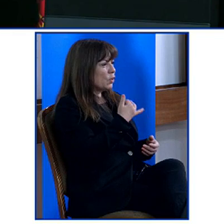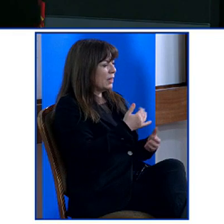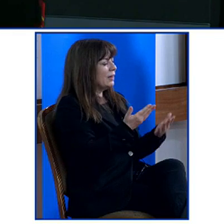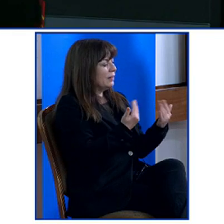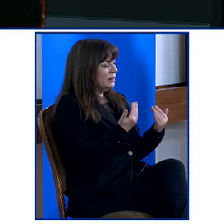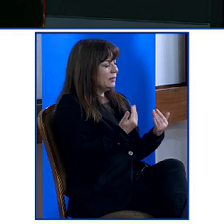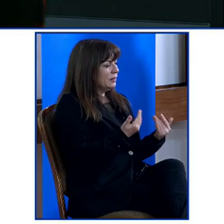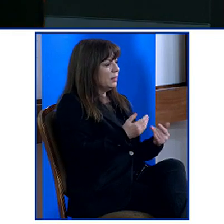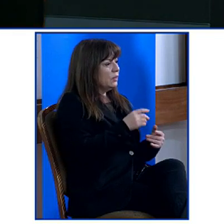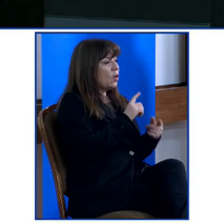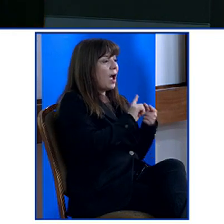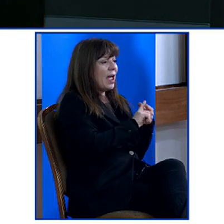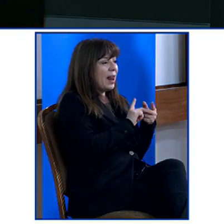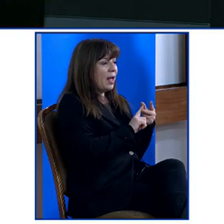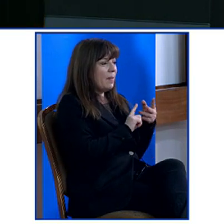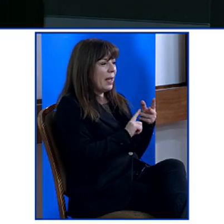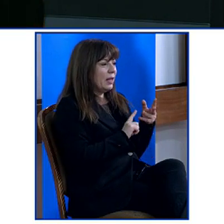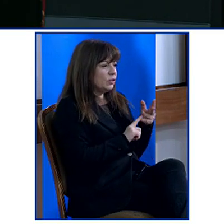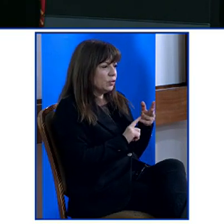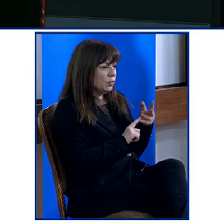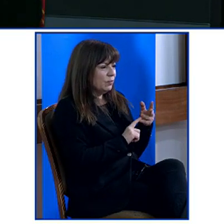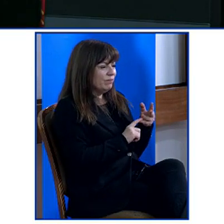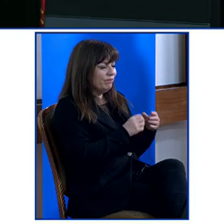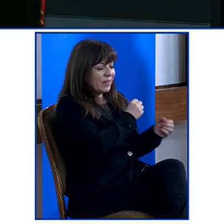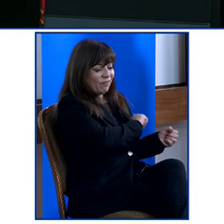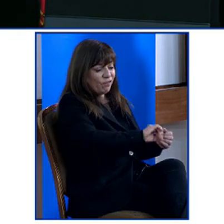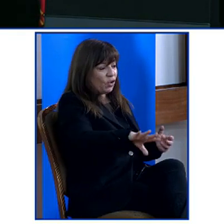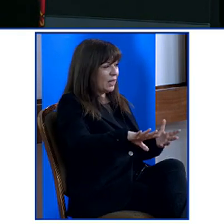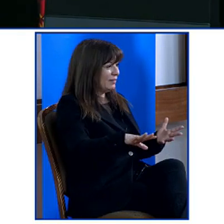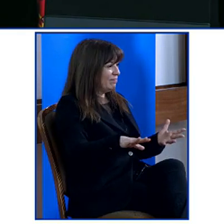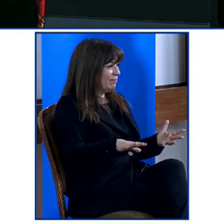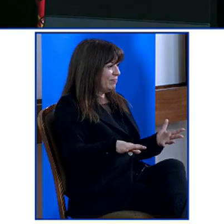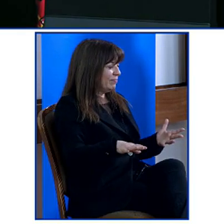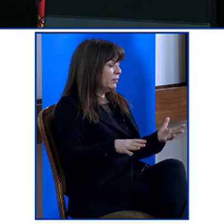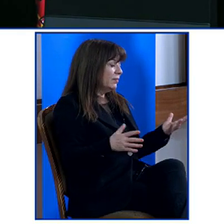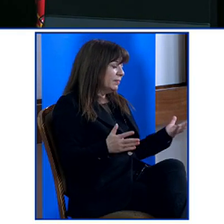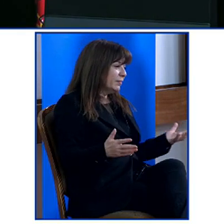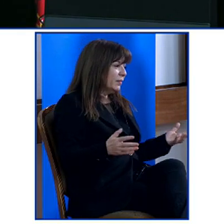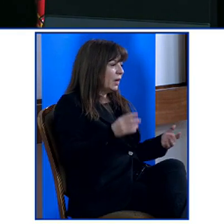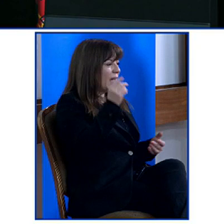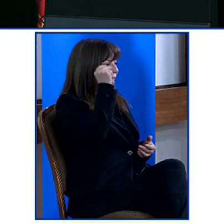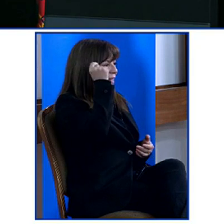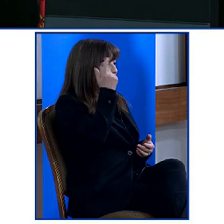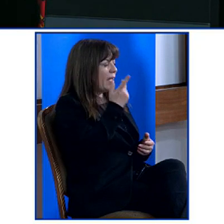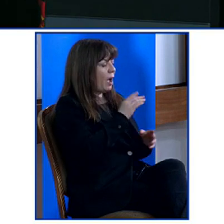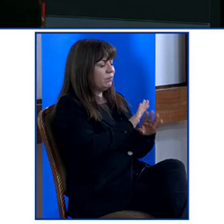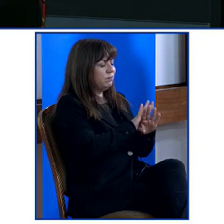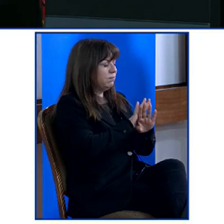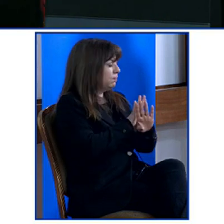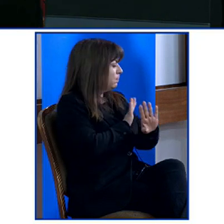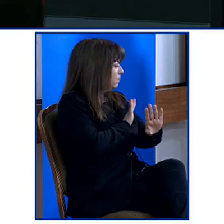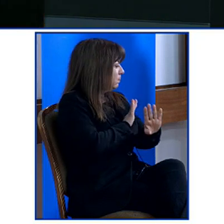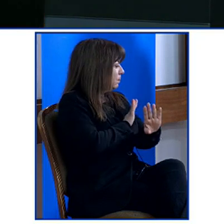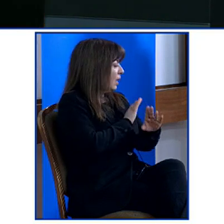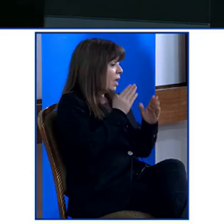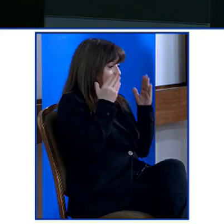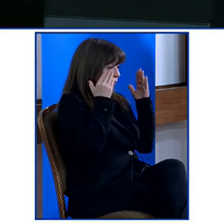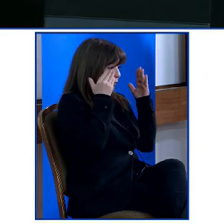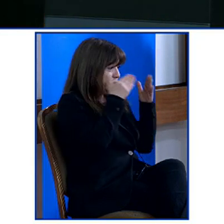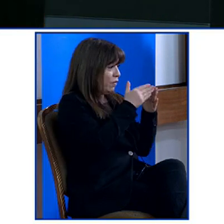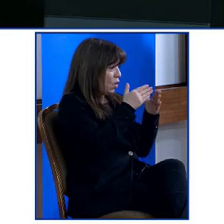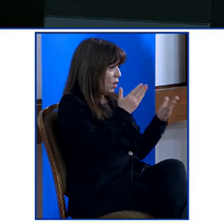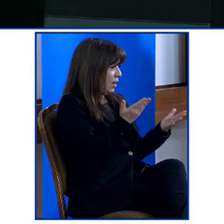In addition to this, we're moving away from throwaway single-use items. There's an awful lot of healthcare. I